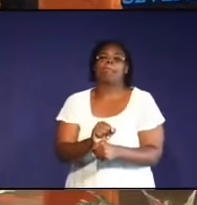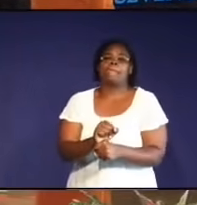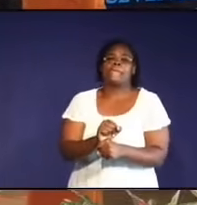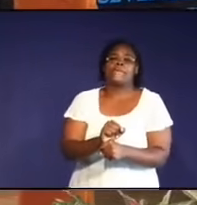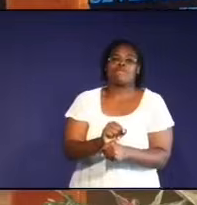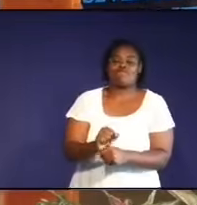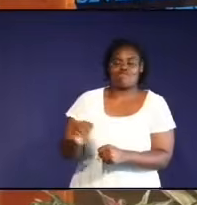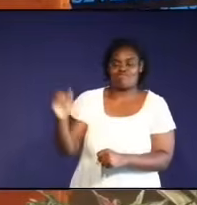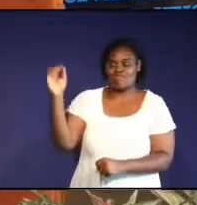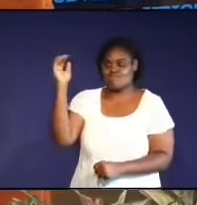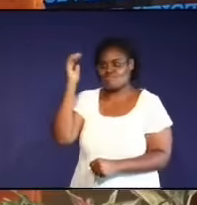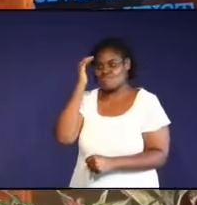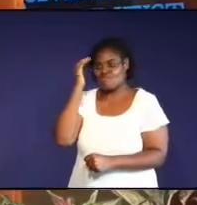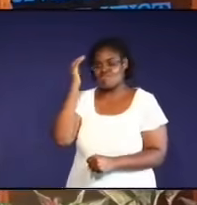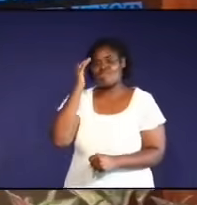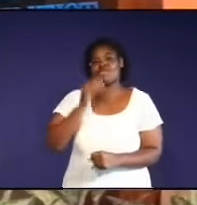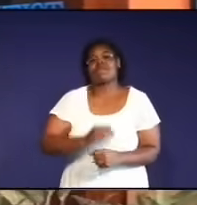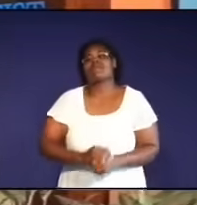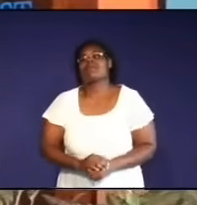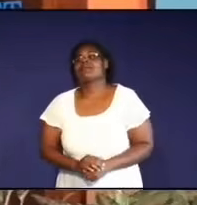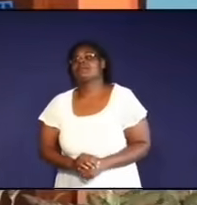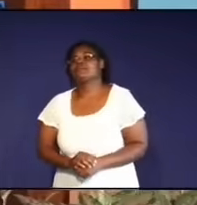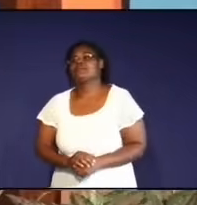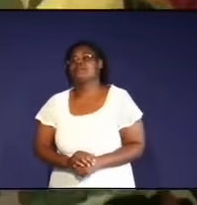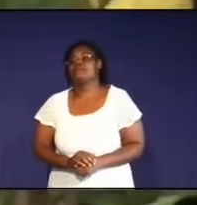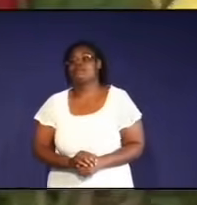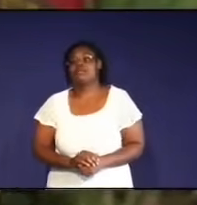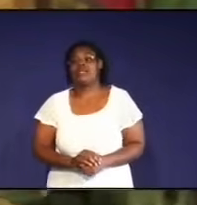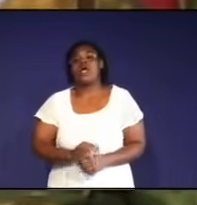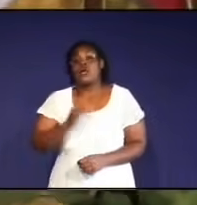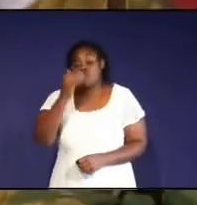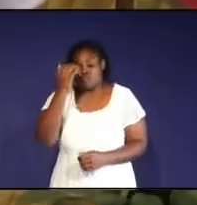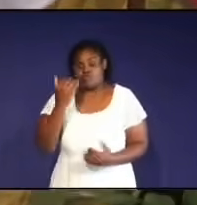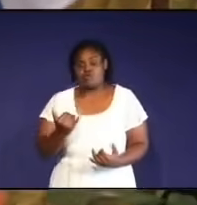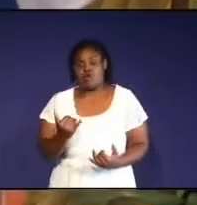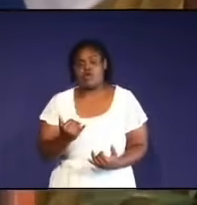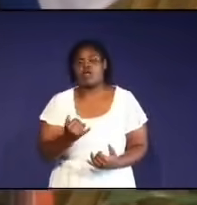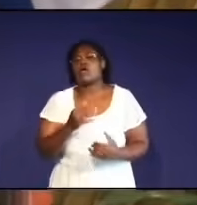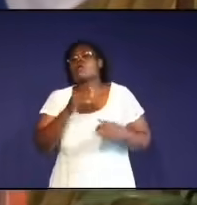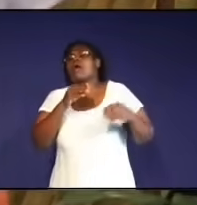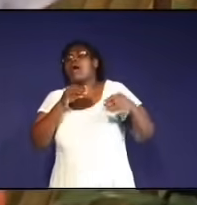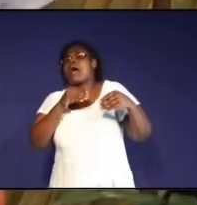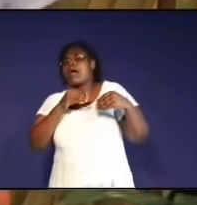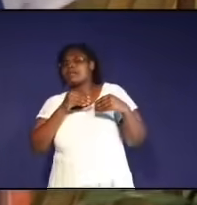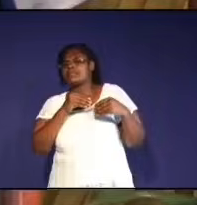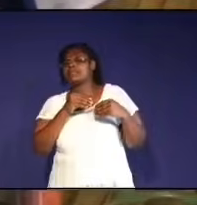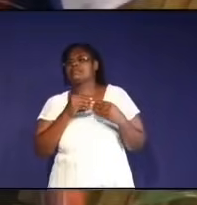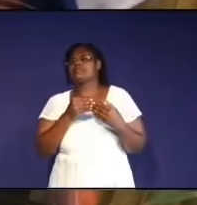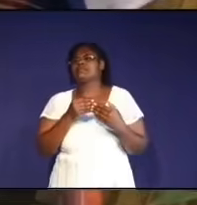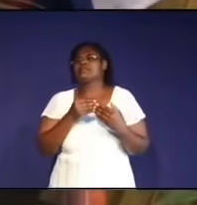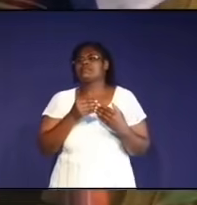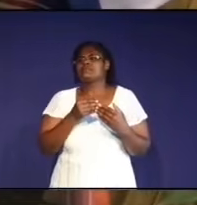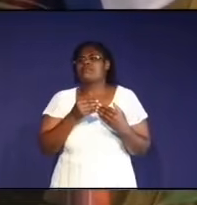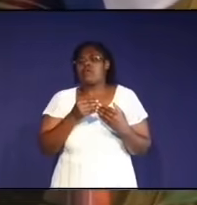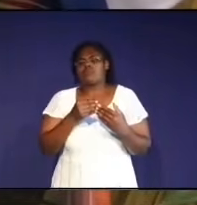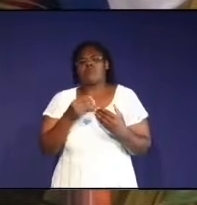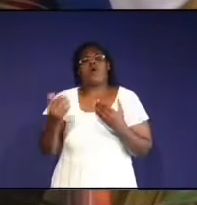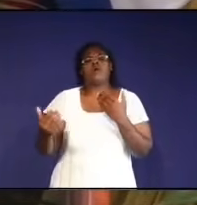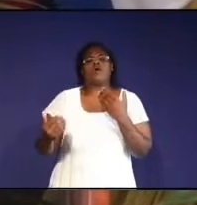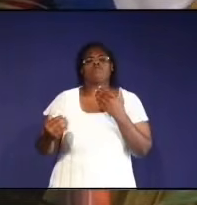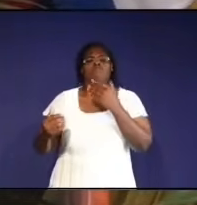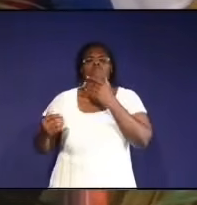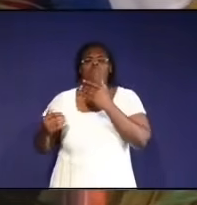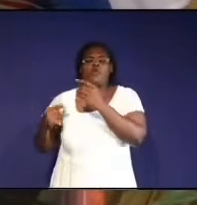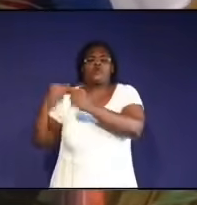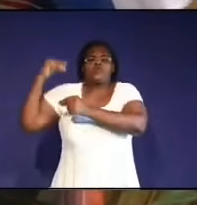I know we are infecting and injecting a young generation with